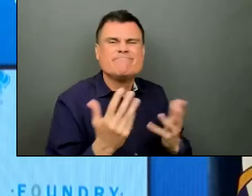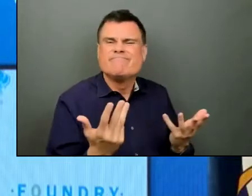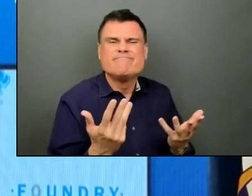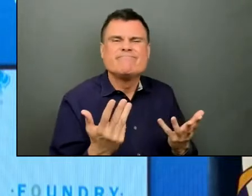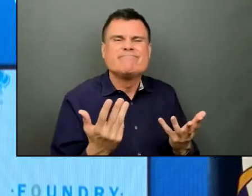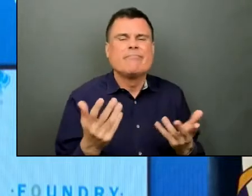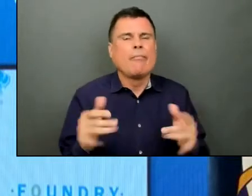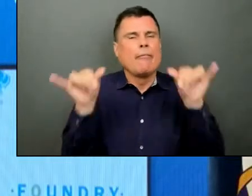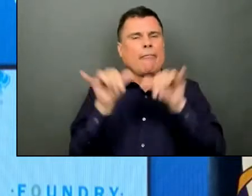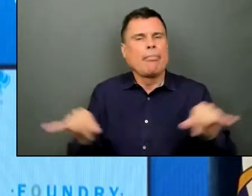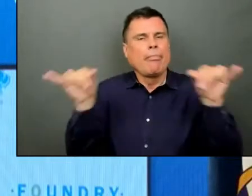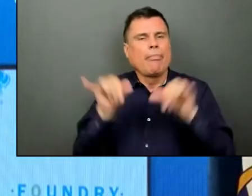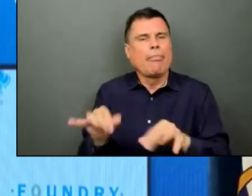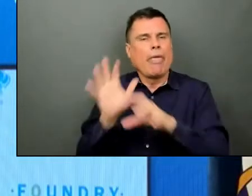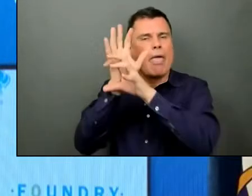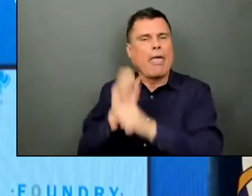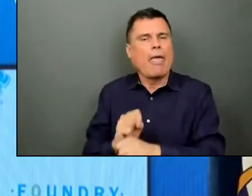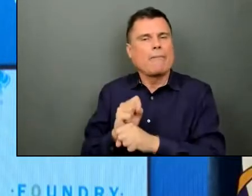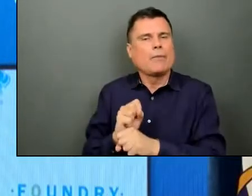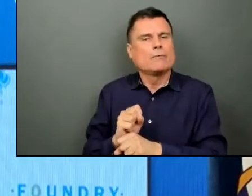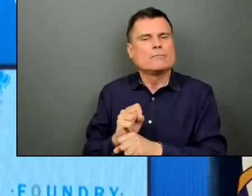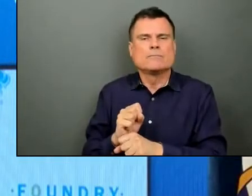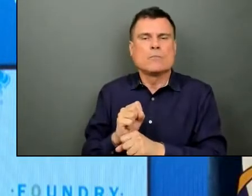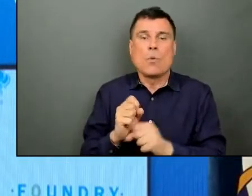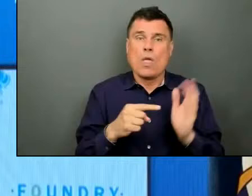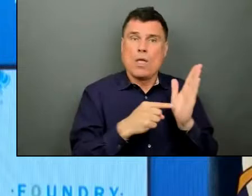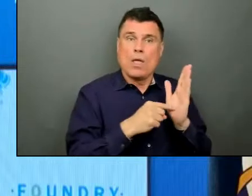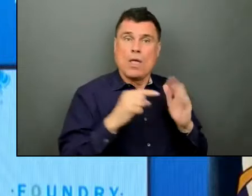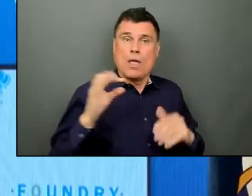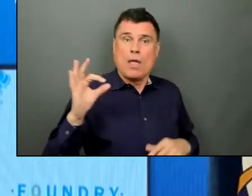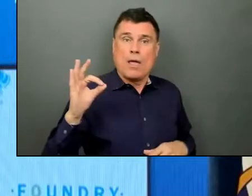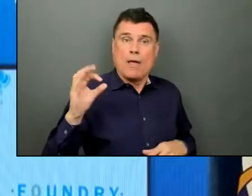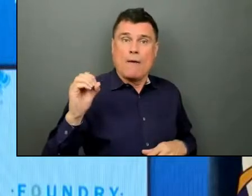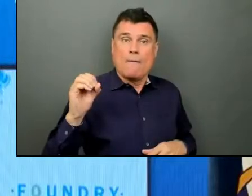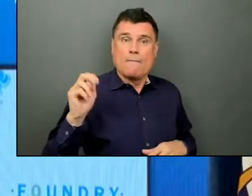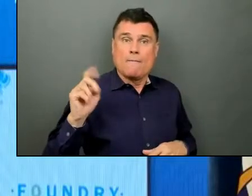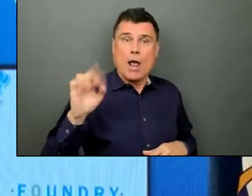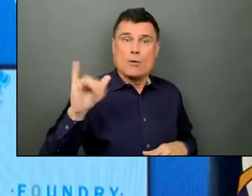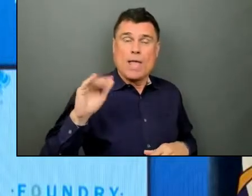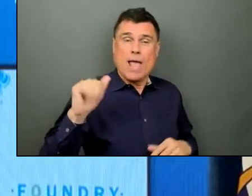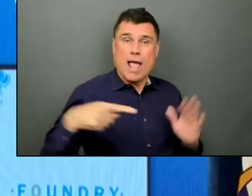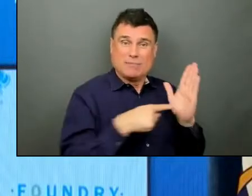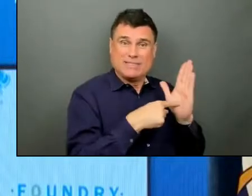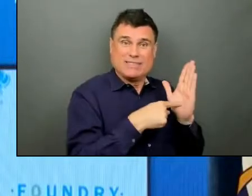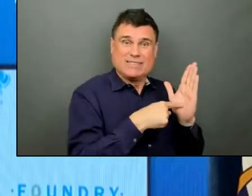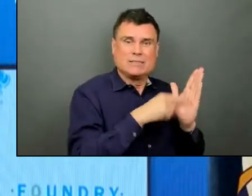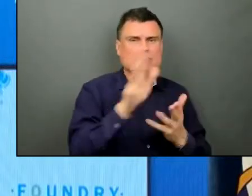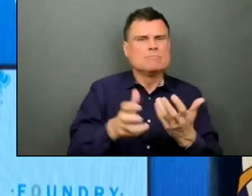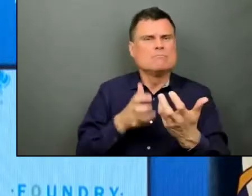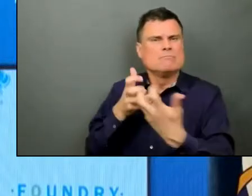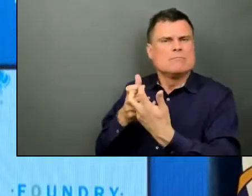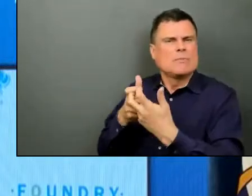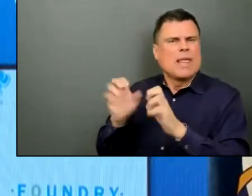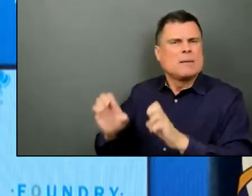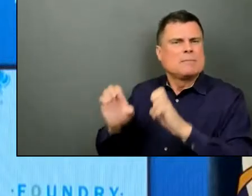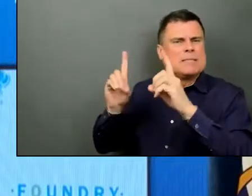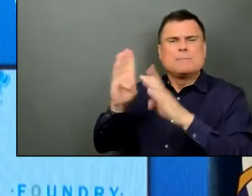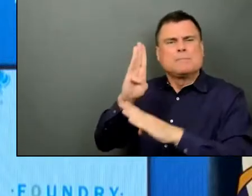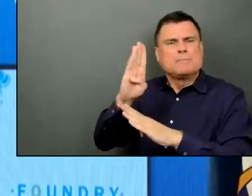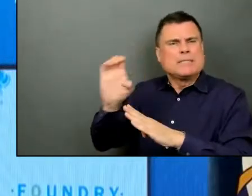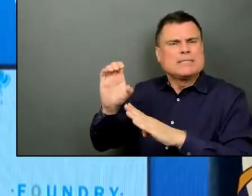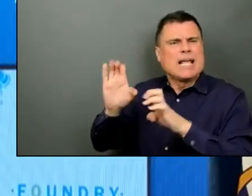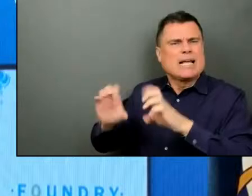BC fit in with the education system? So, A week ago when I stood